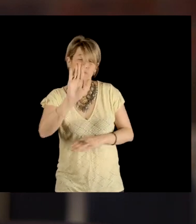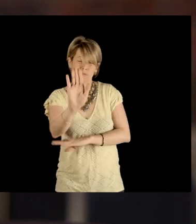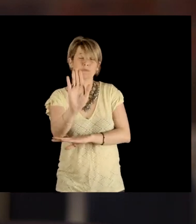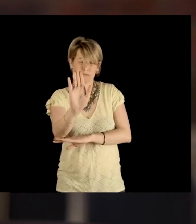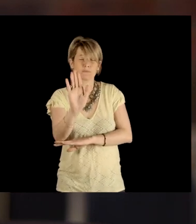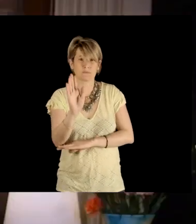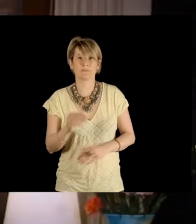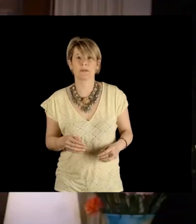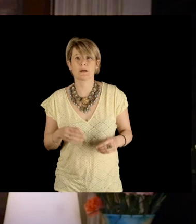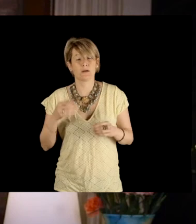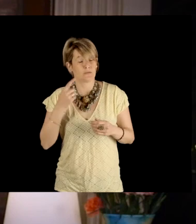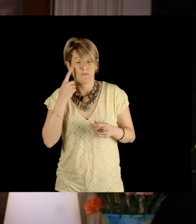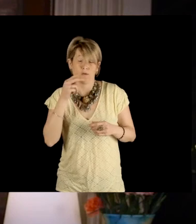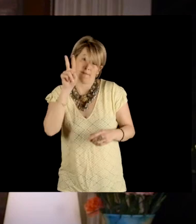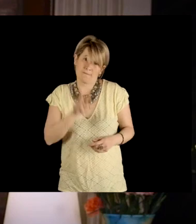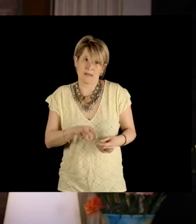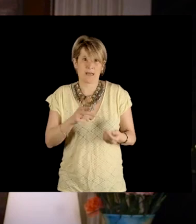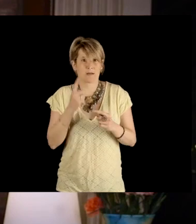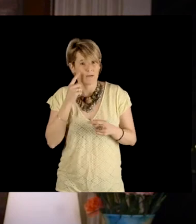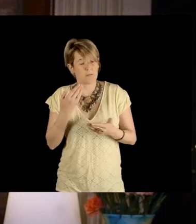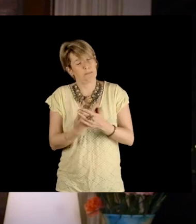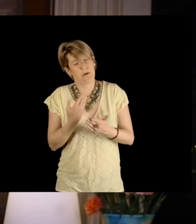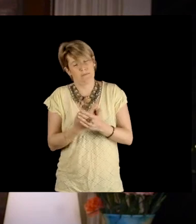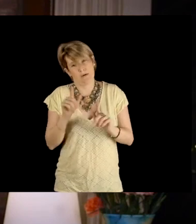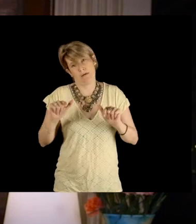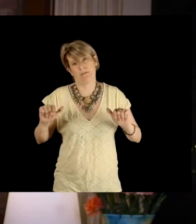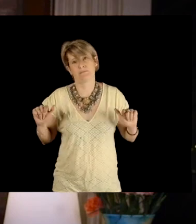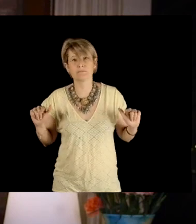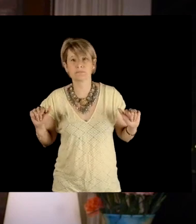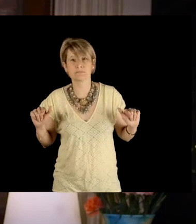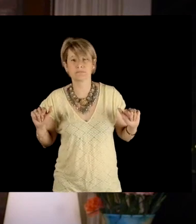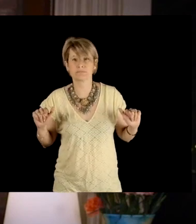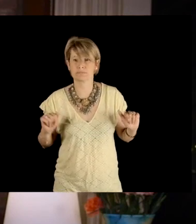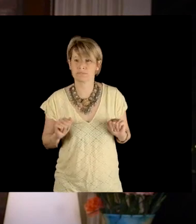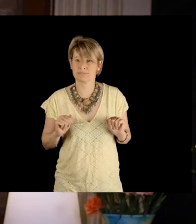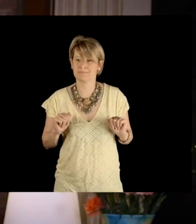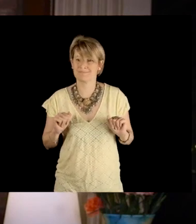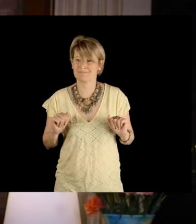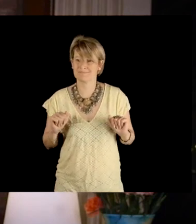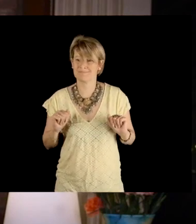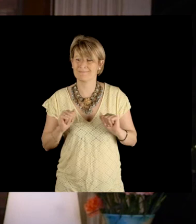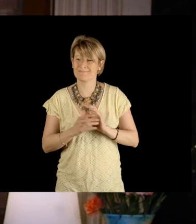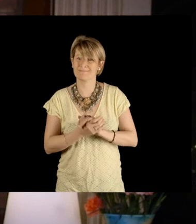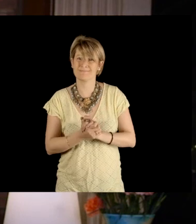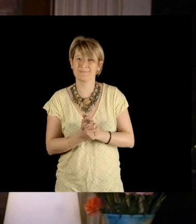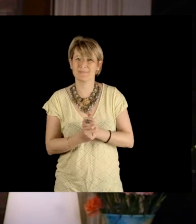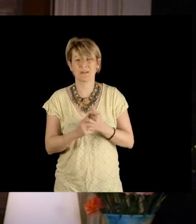them. Like any other skill, meditation requires discipline.